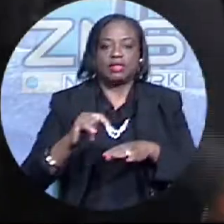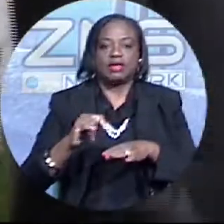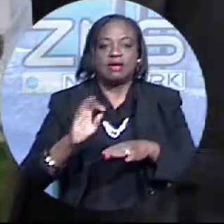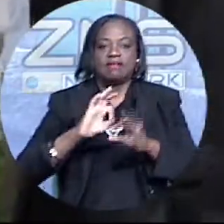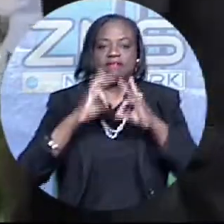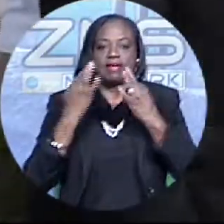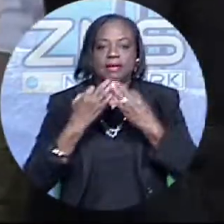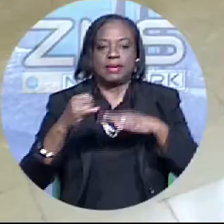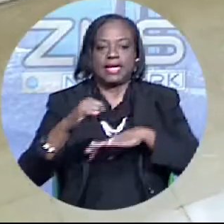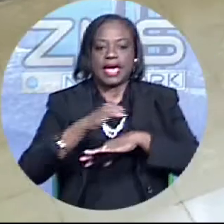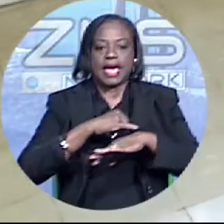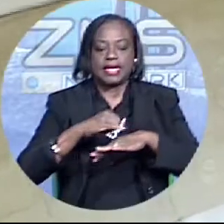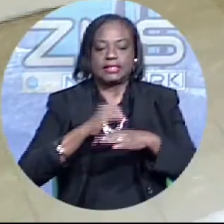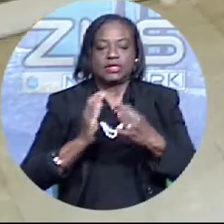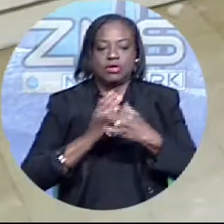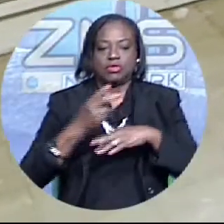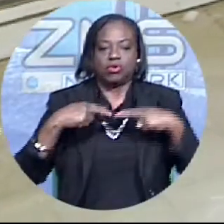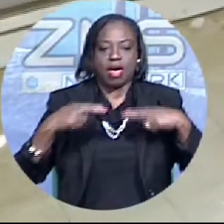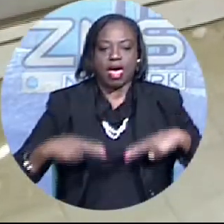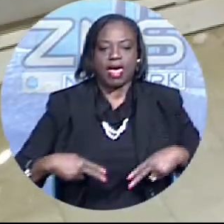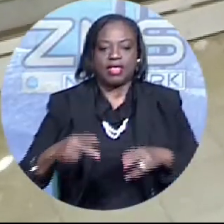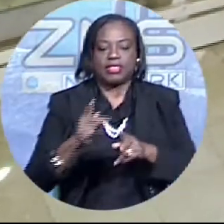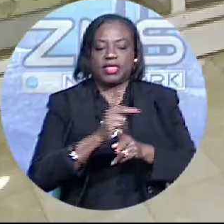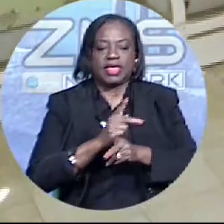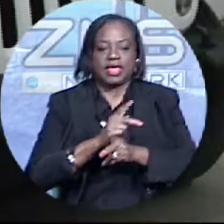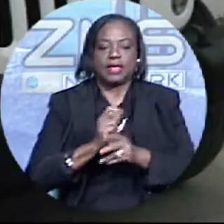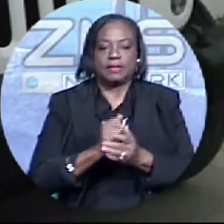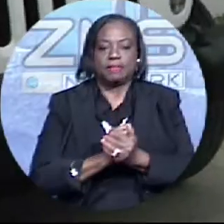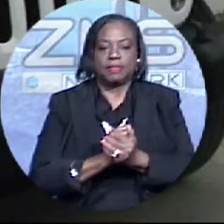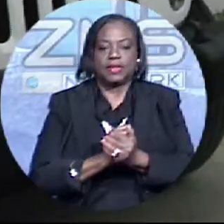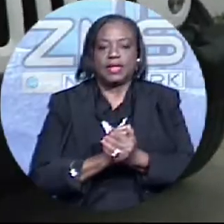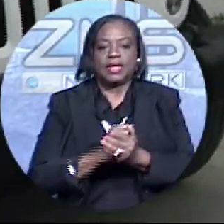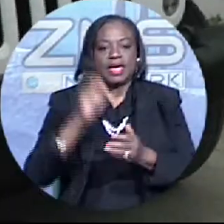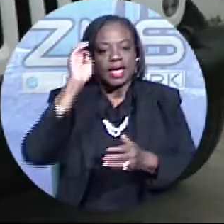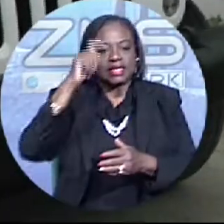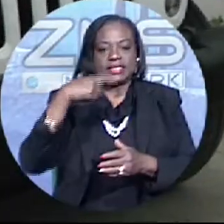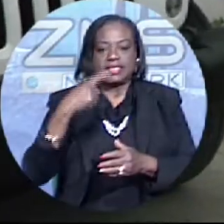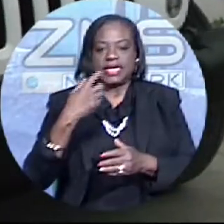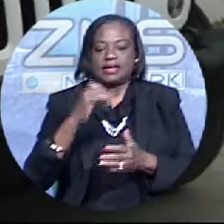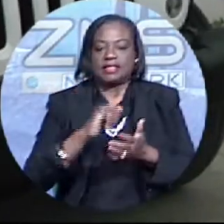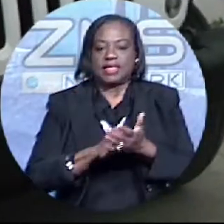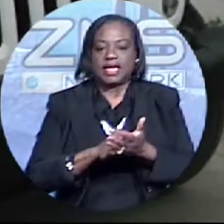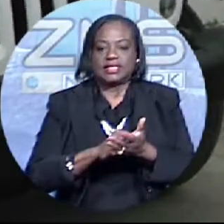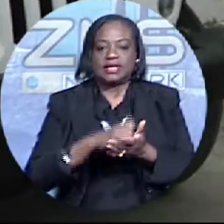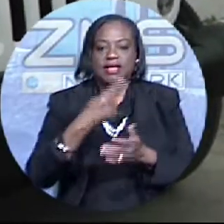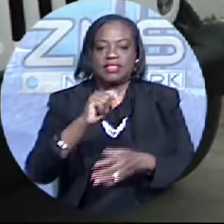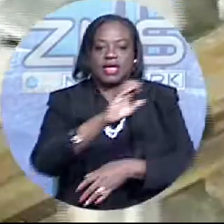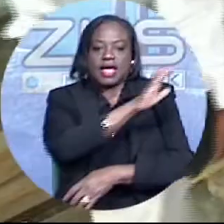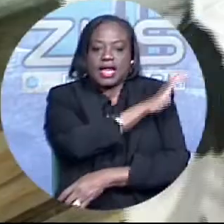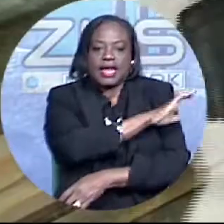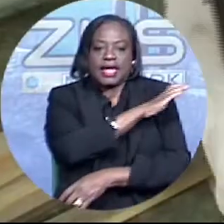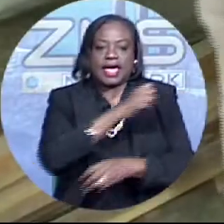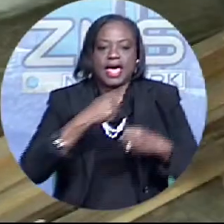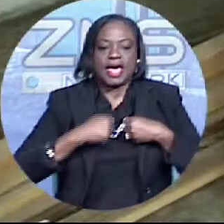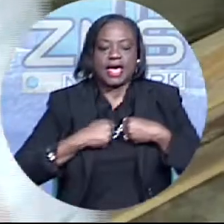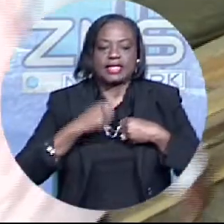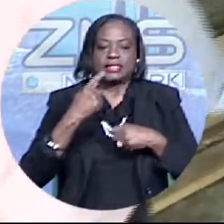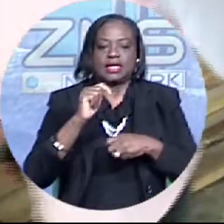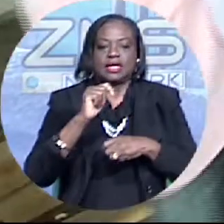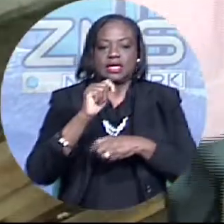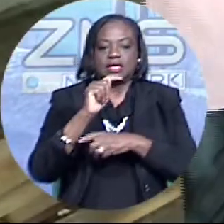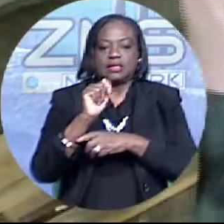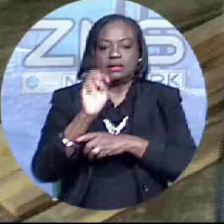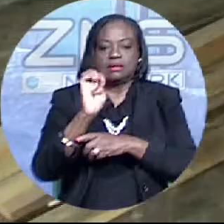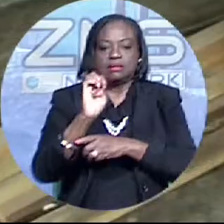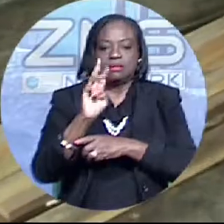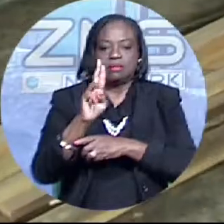As for the Bluff Clinic, Darville says it has a termite problem, and officials have identified a temporary space as they consider demolishing